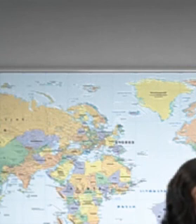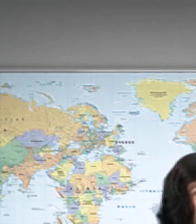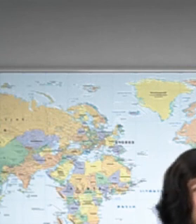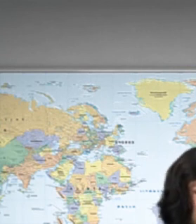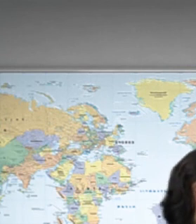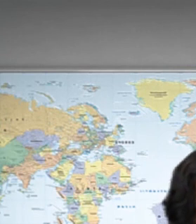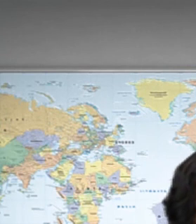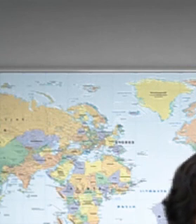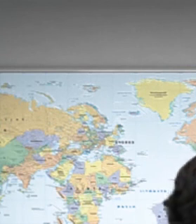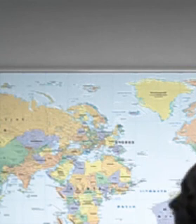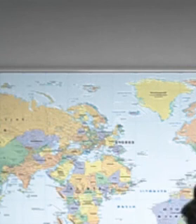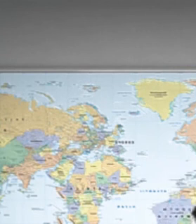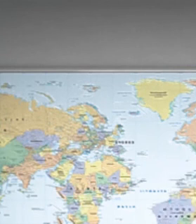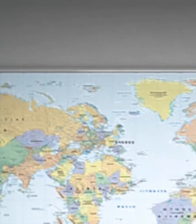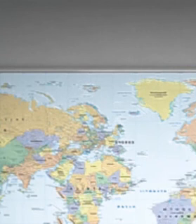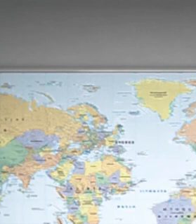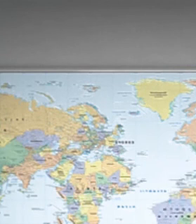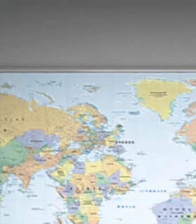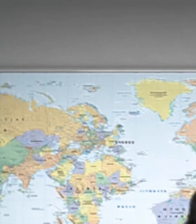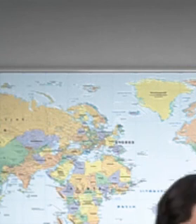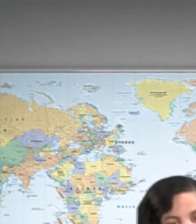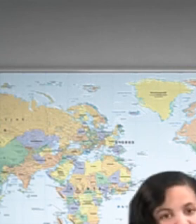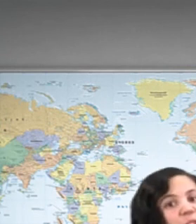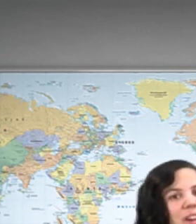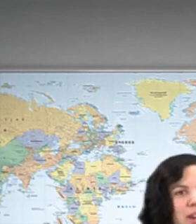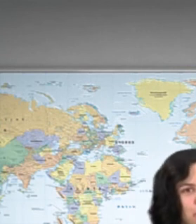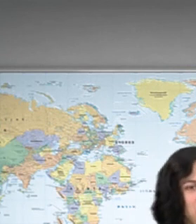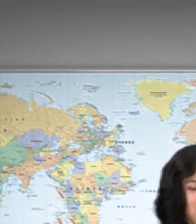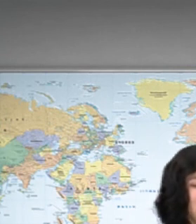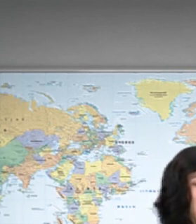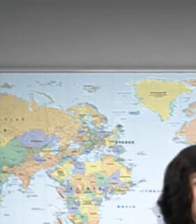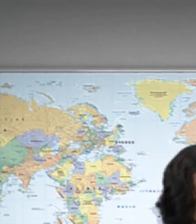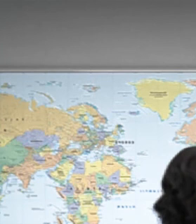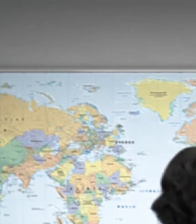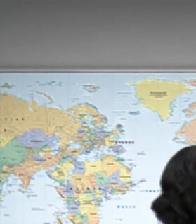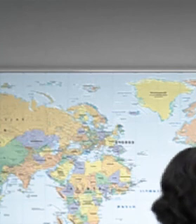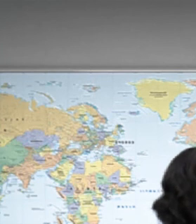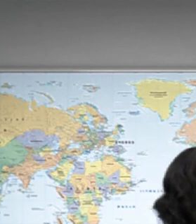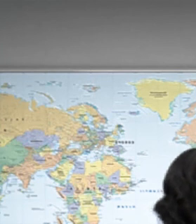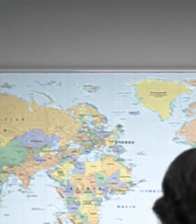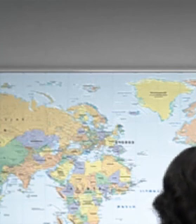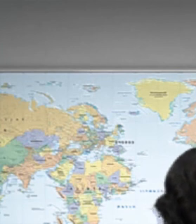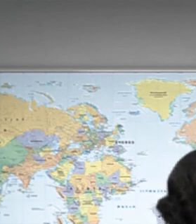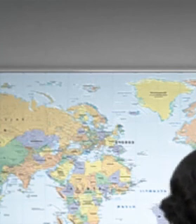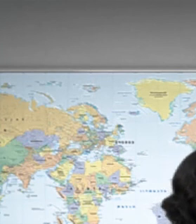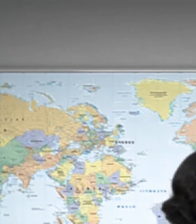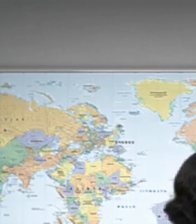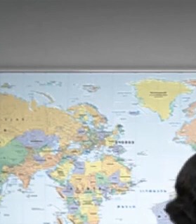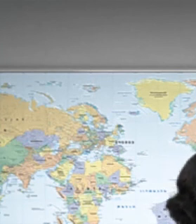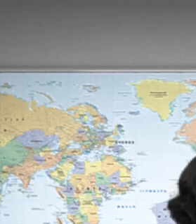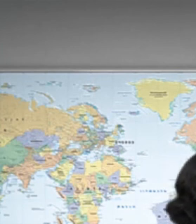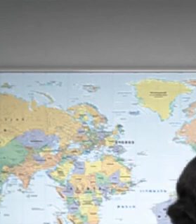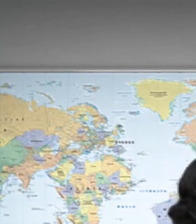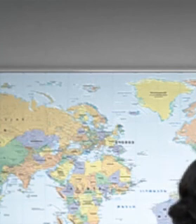before we do anything, let's sanitize our hands. There we go. This is very important. So, sir, how are you today?